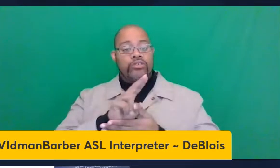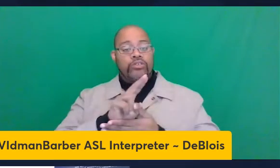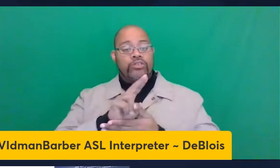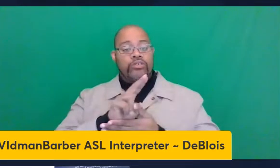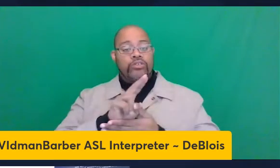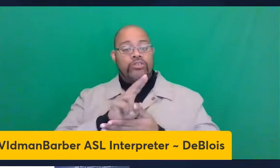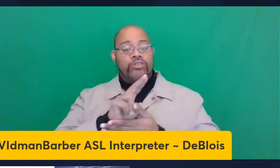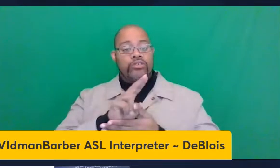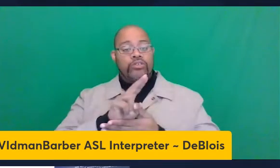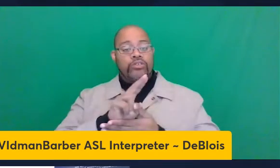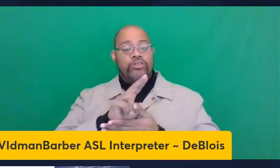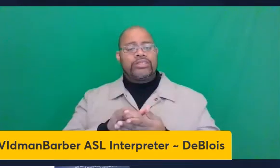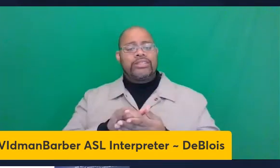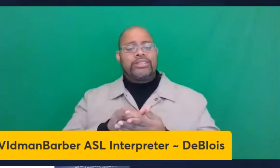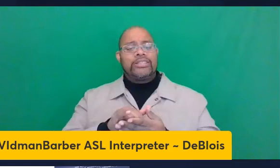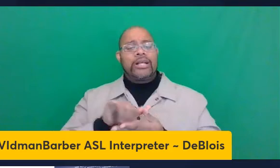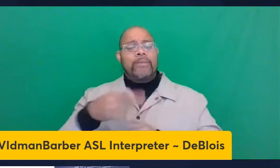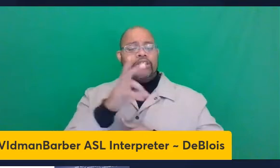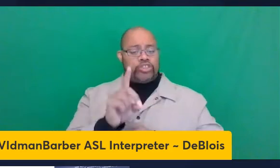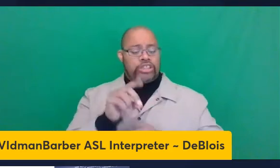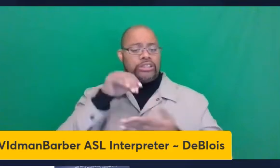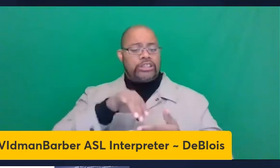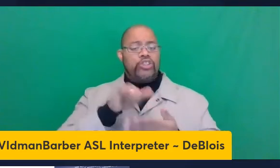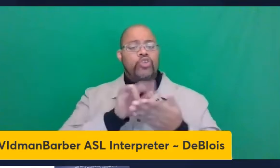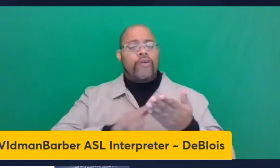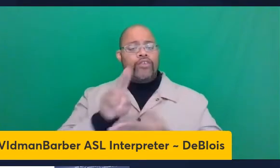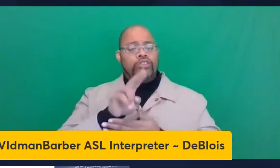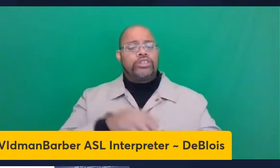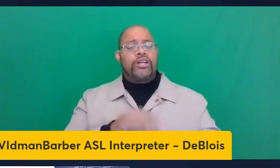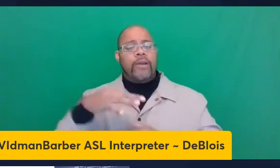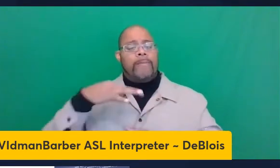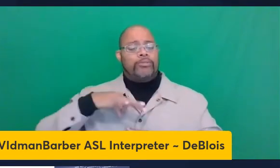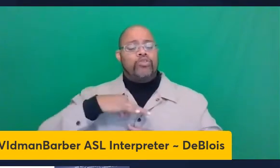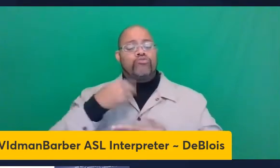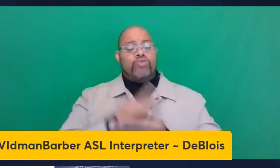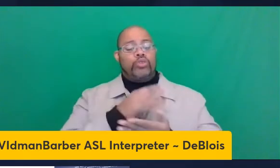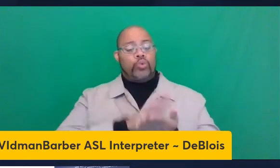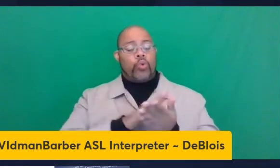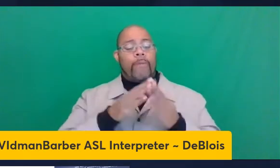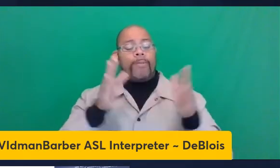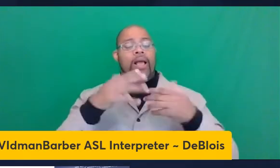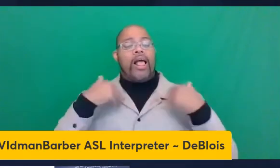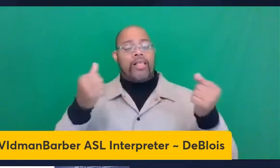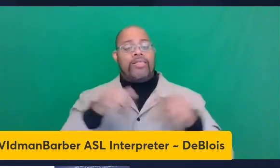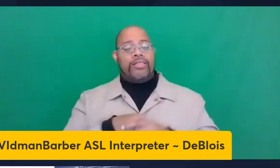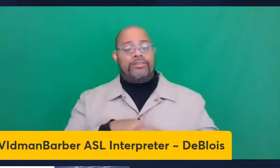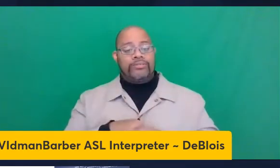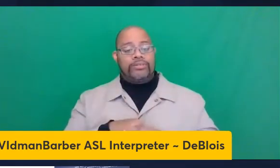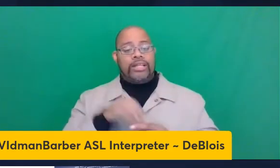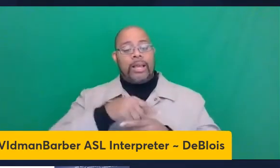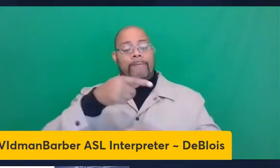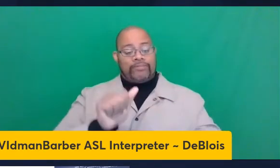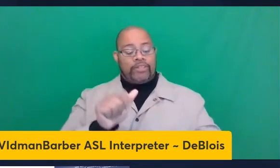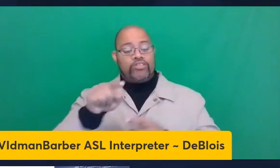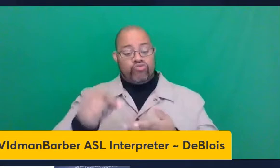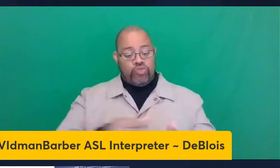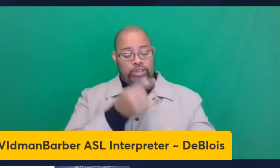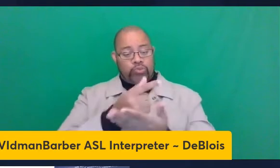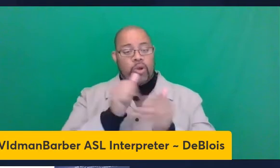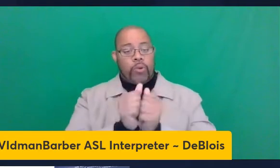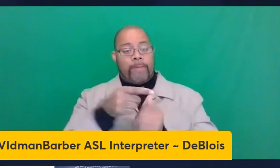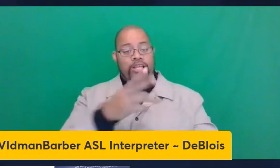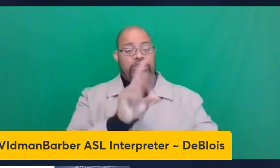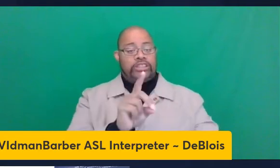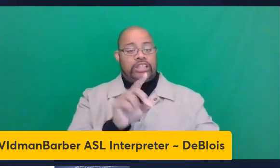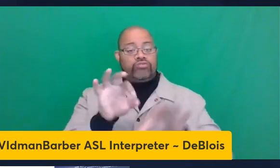his doctoral studies at the University of Pittsburgh Graduate School of Public Health in Pennsylvania, where he graduated with a